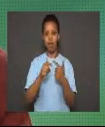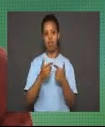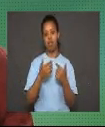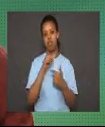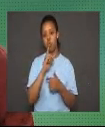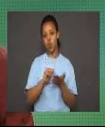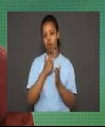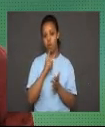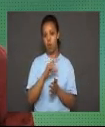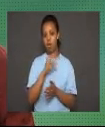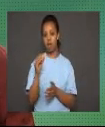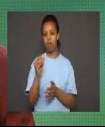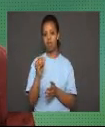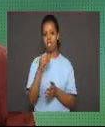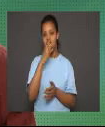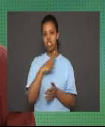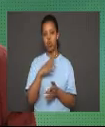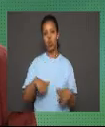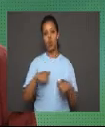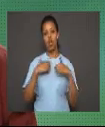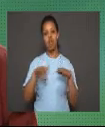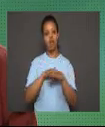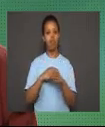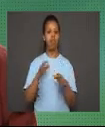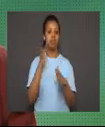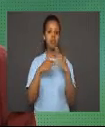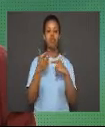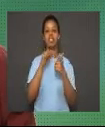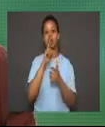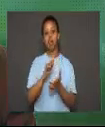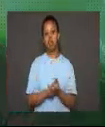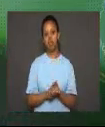of life and degree of human suffering on Earth.